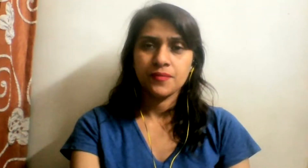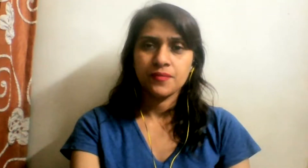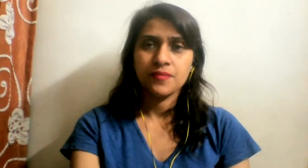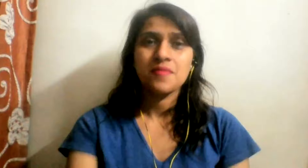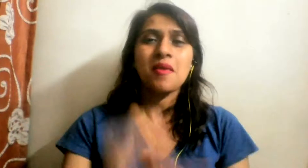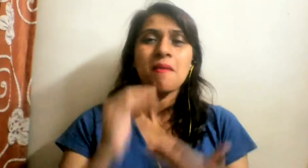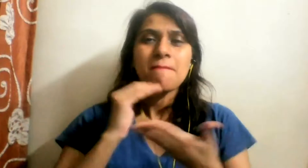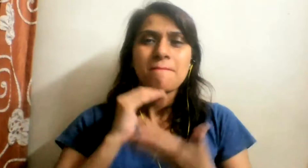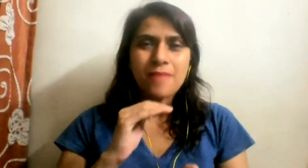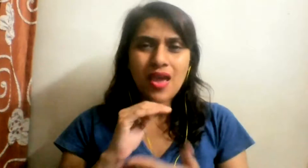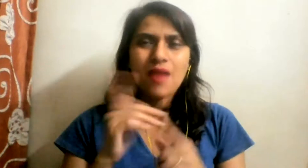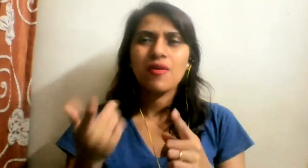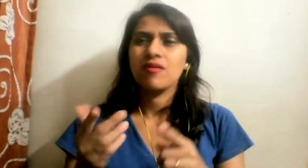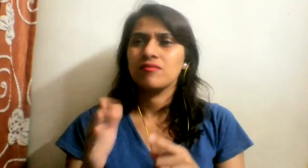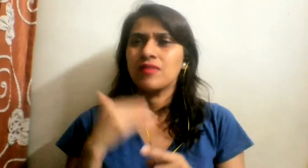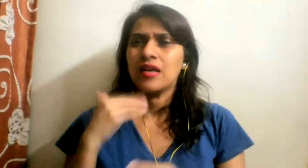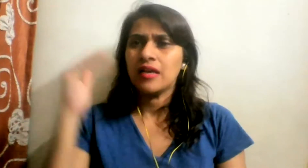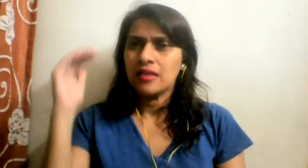mortality rate, and